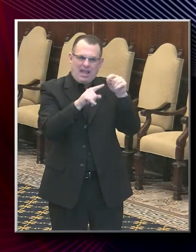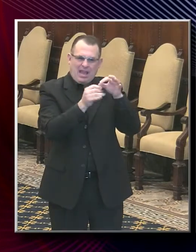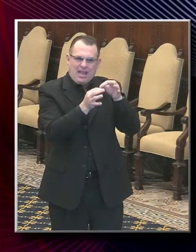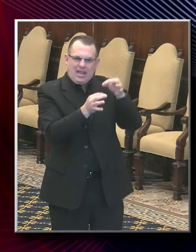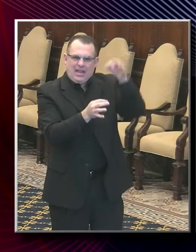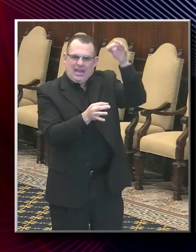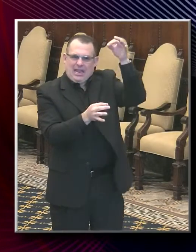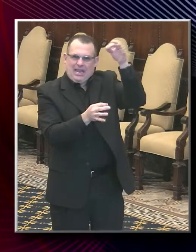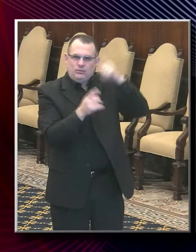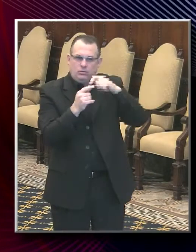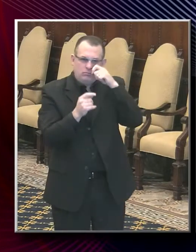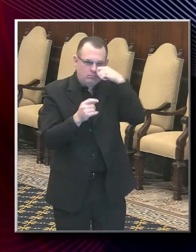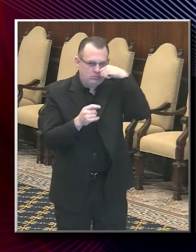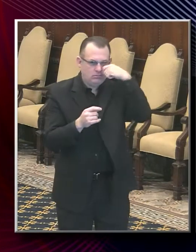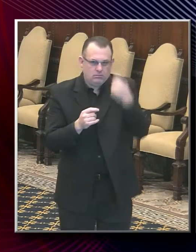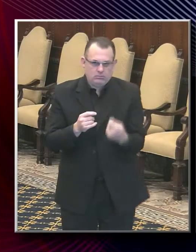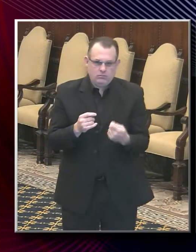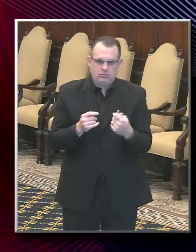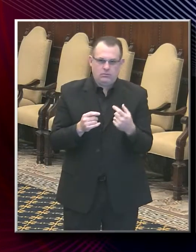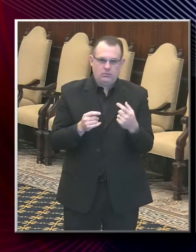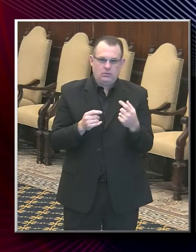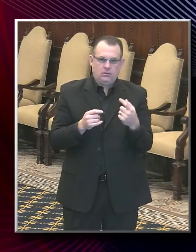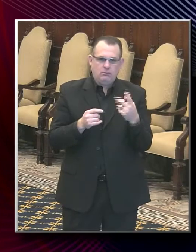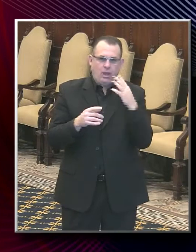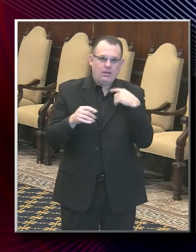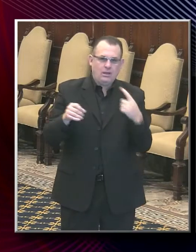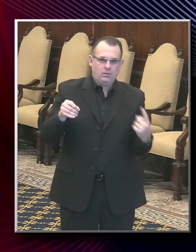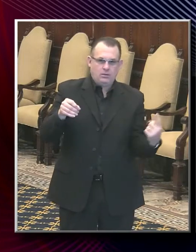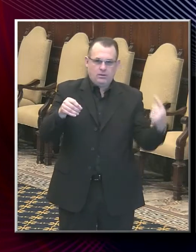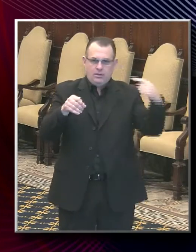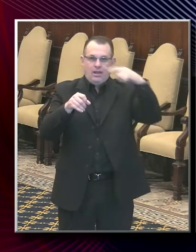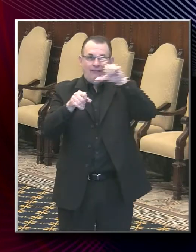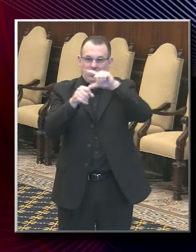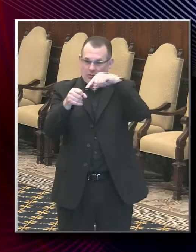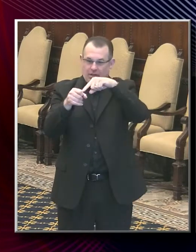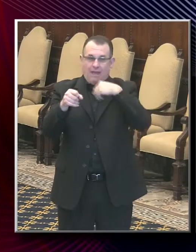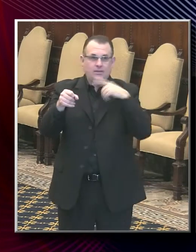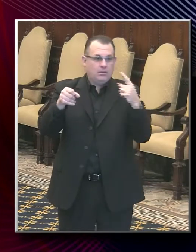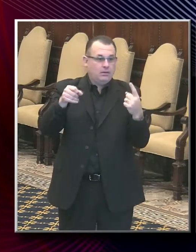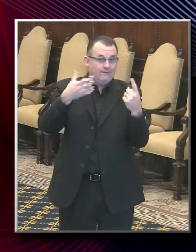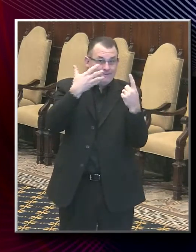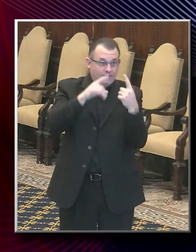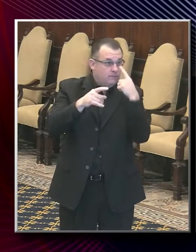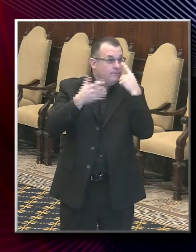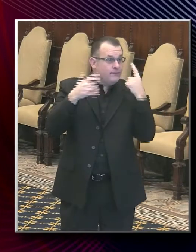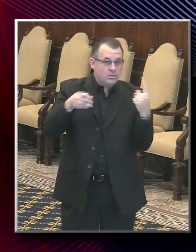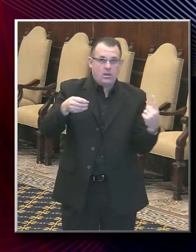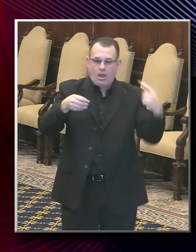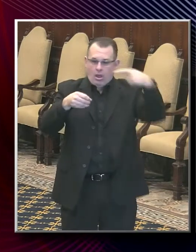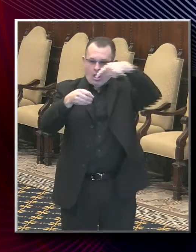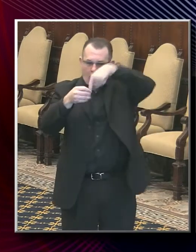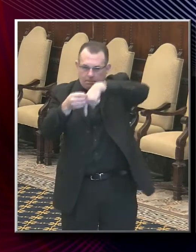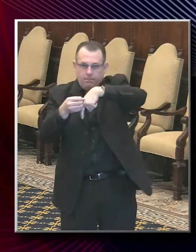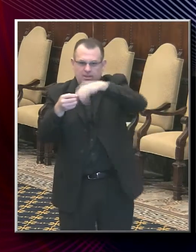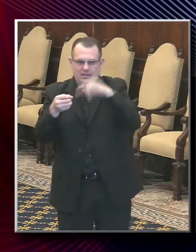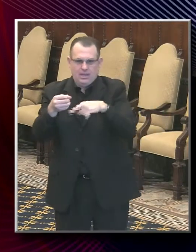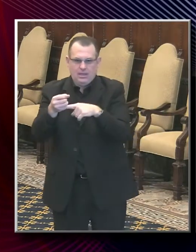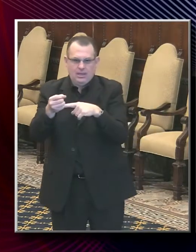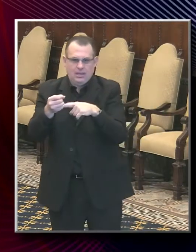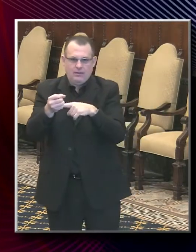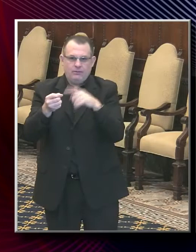the sample, you put it in this tube here, which has a liquid in it, which keeps the virus intact as the sample is transported to the laboratory for